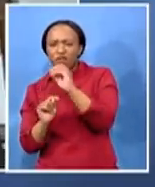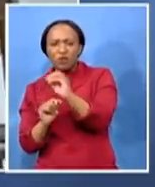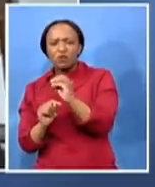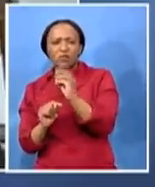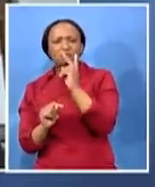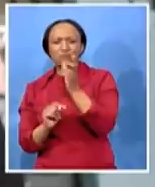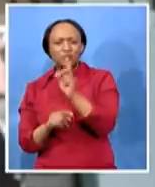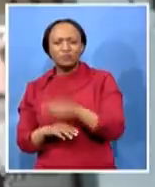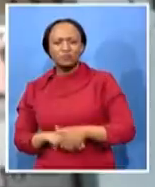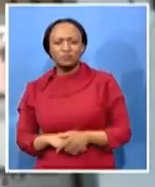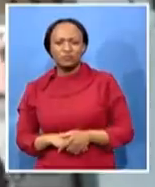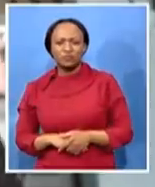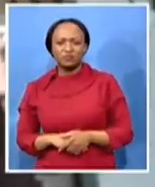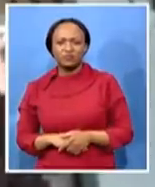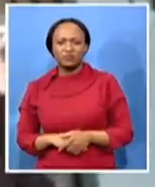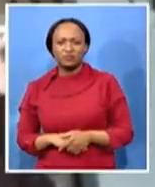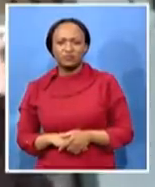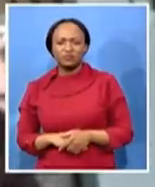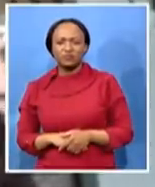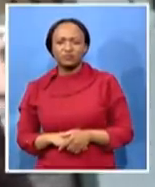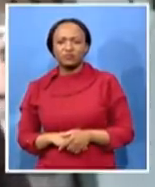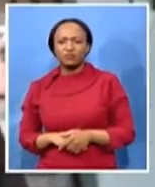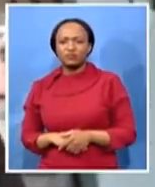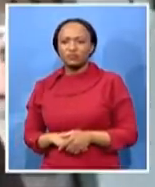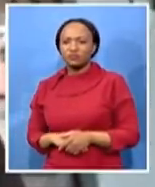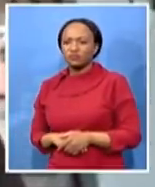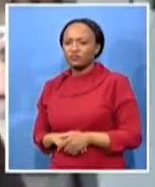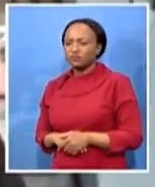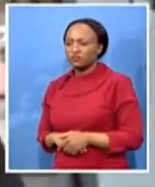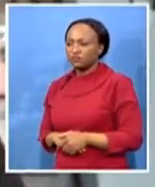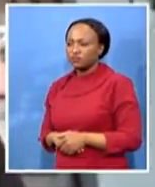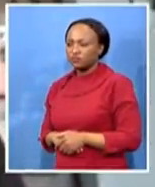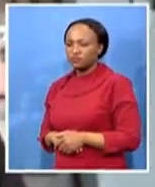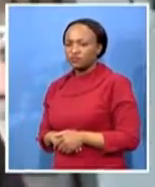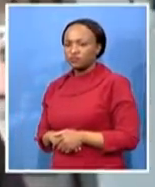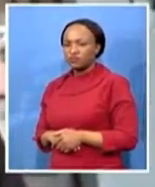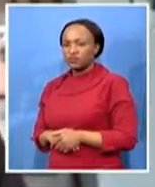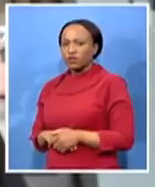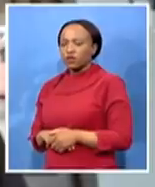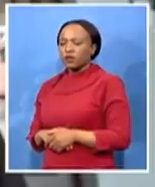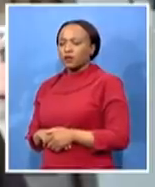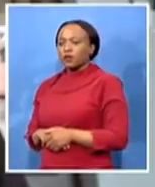It is within the president, Ndate Ramaphosa. It is all in his hands.